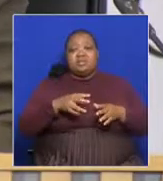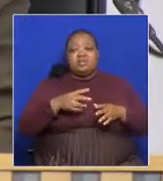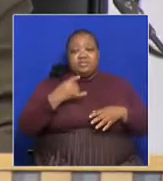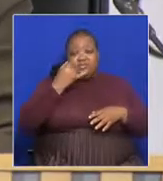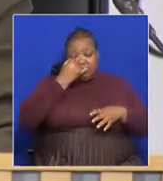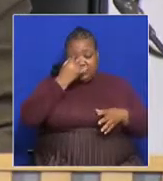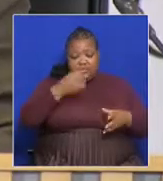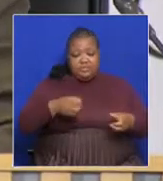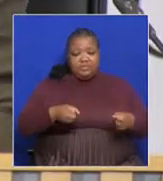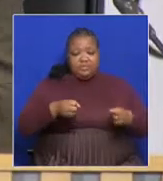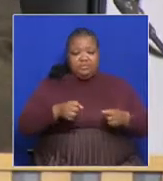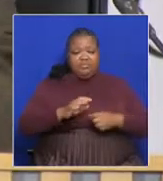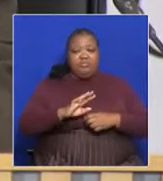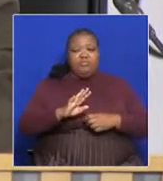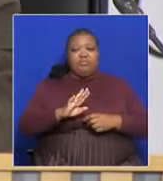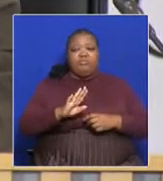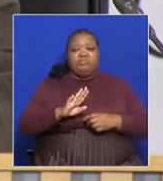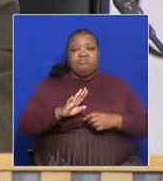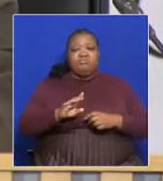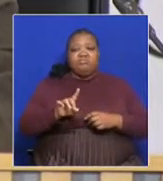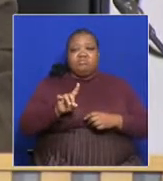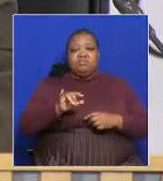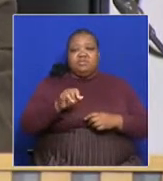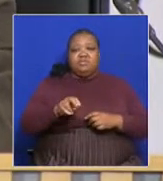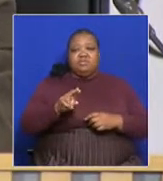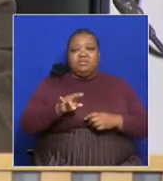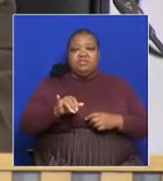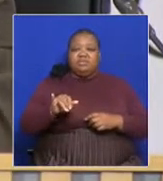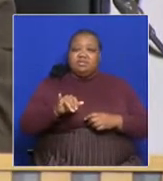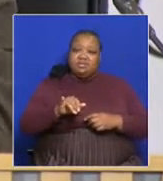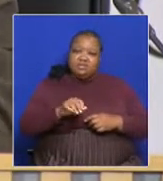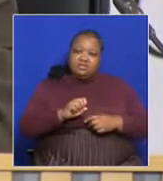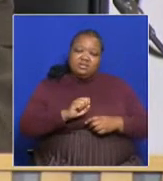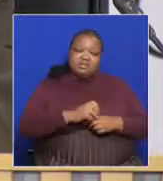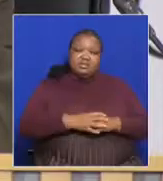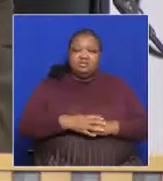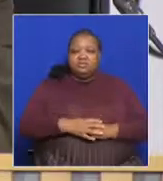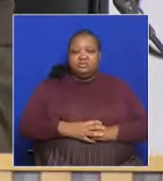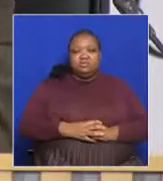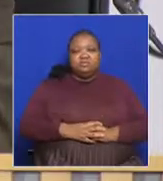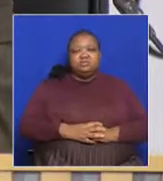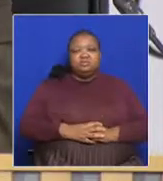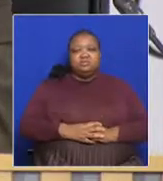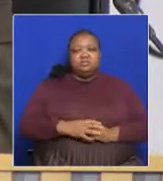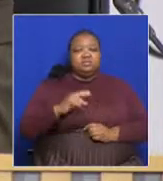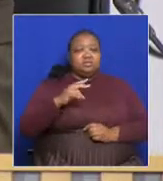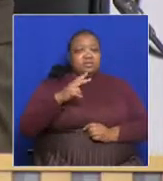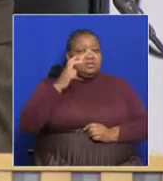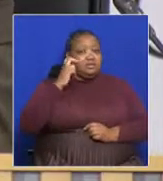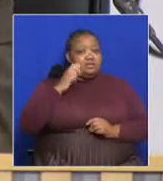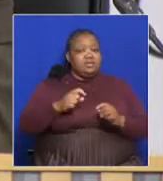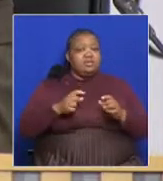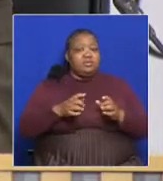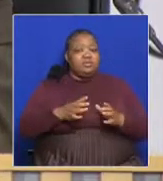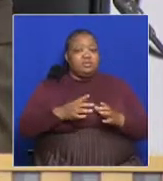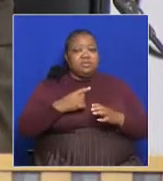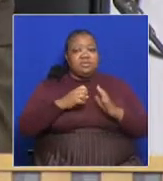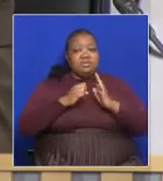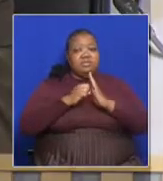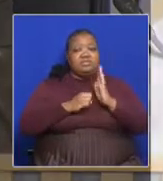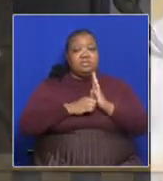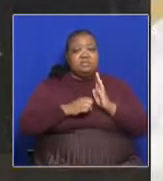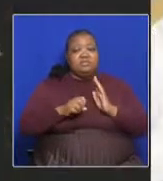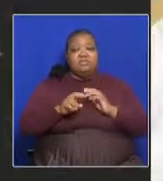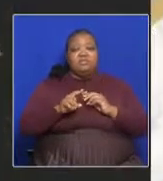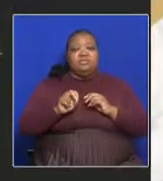says the first of July. Yes, I'm saying, Let's yes, not do Commissioner, that. I hear you. I'm saying the statement was taken in 2025.